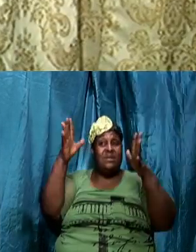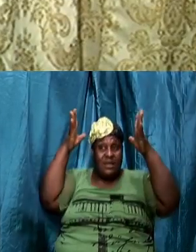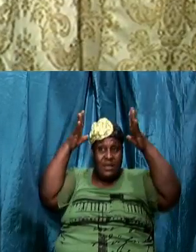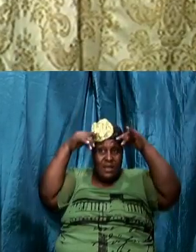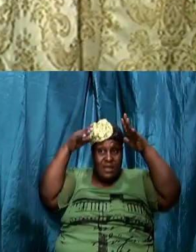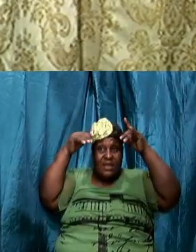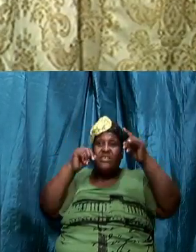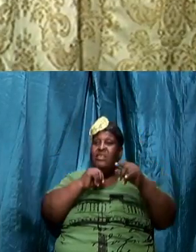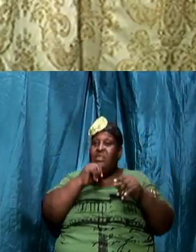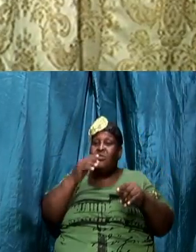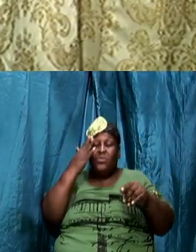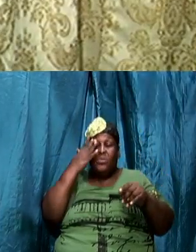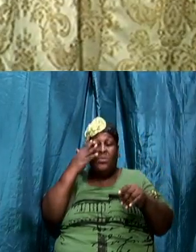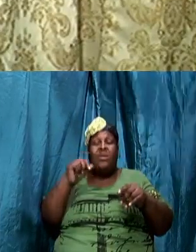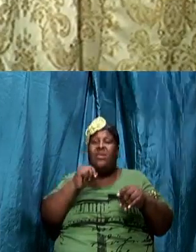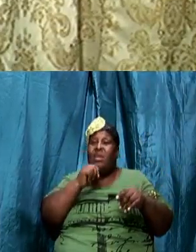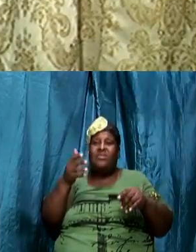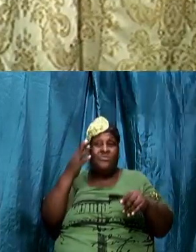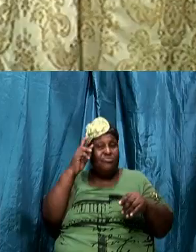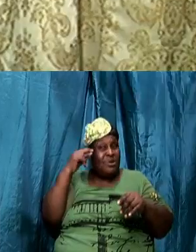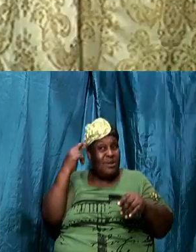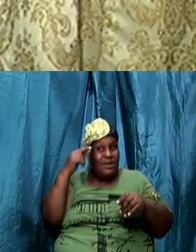is a donkey him talking to.